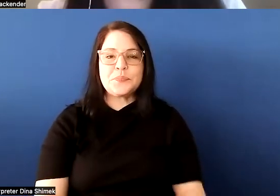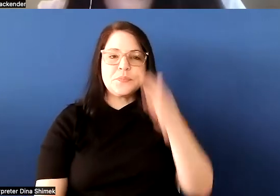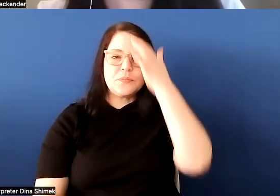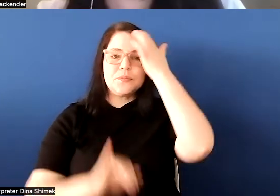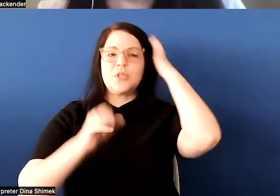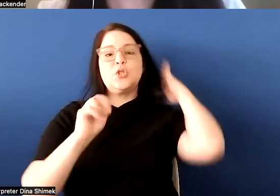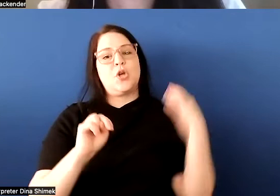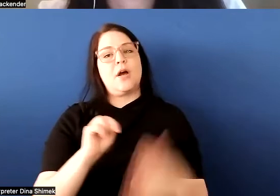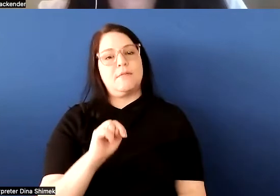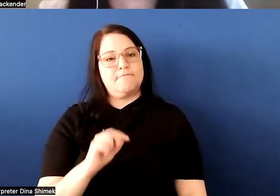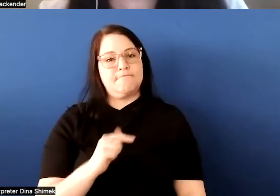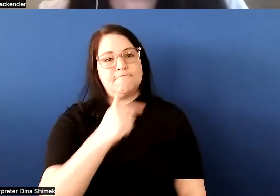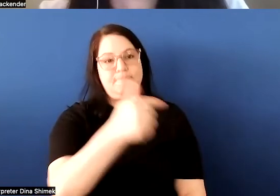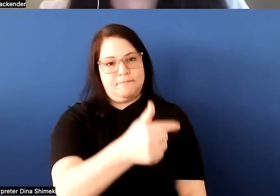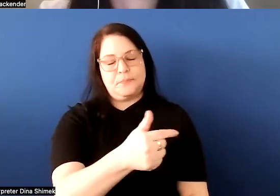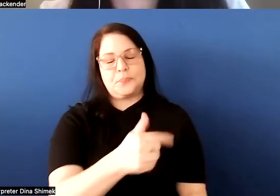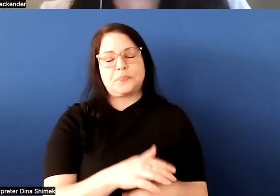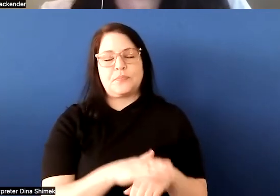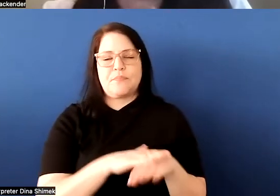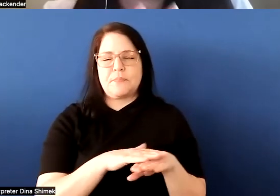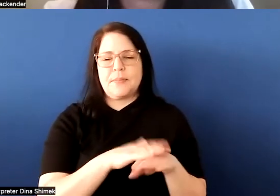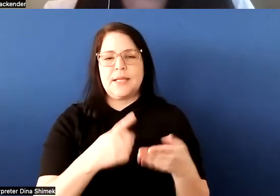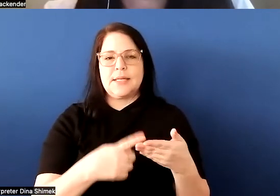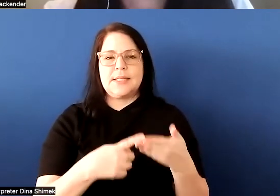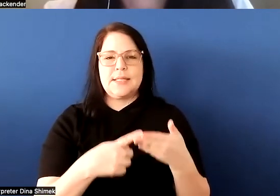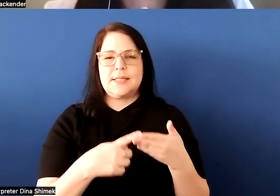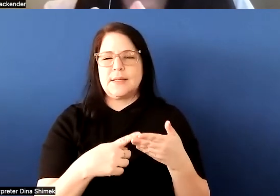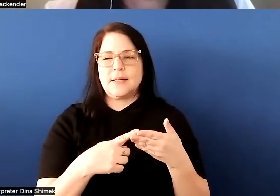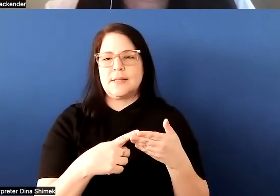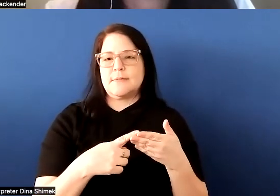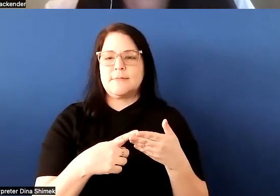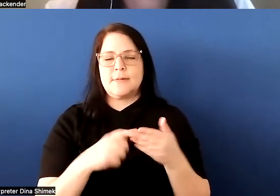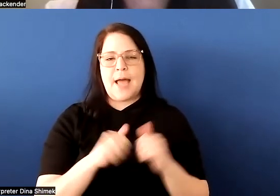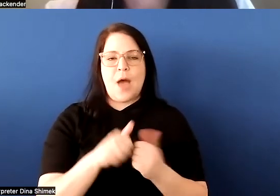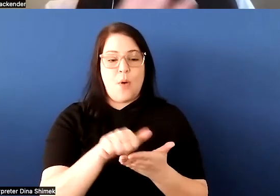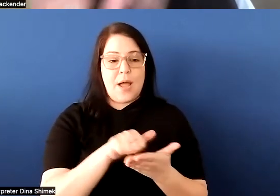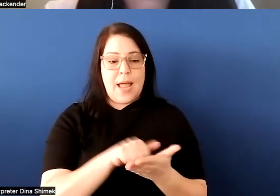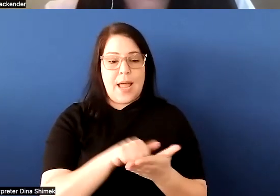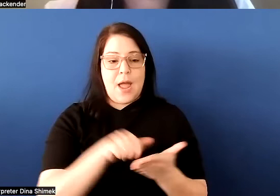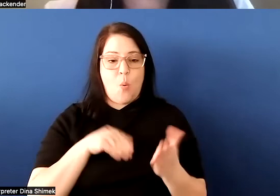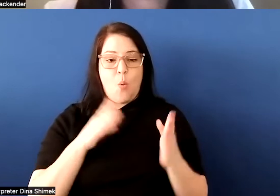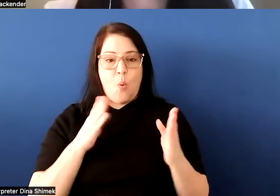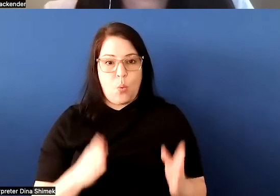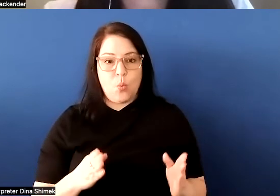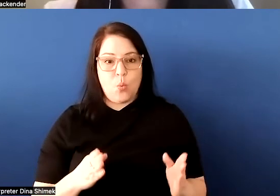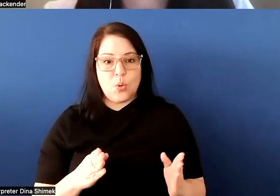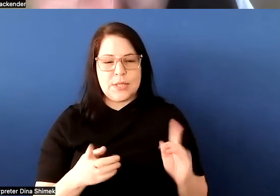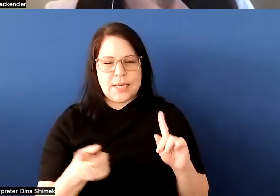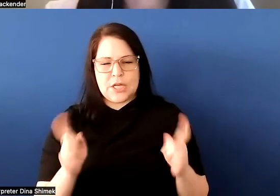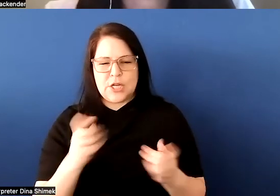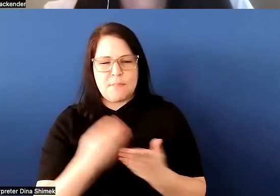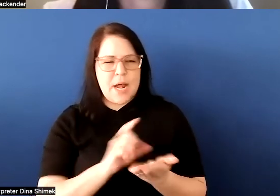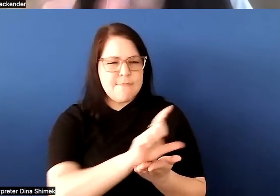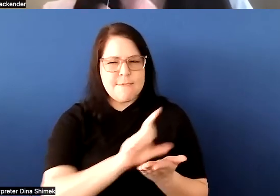want to kind of bring it back to you a little bit to talk about how account holders can actually change how their money is allocated.